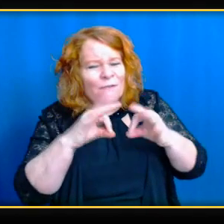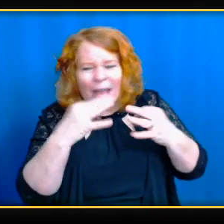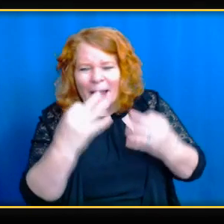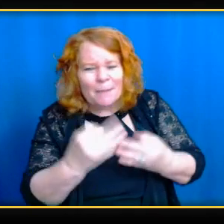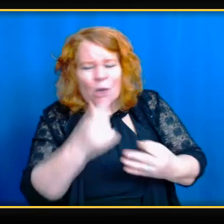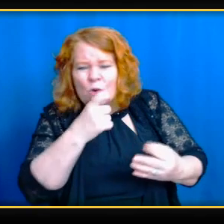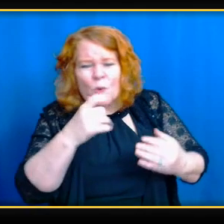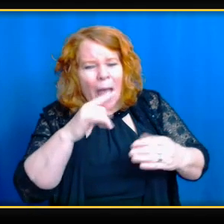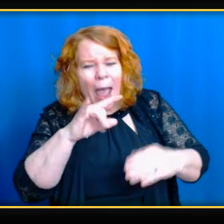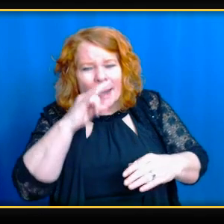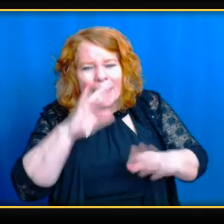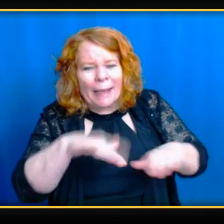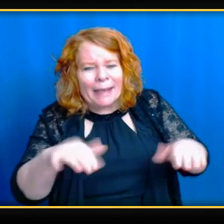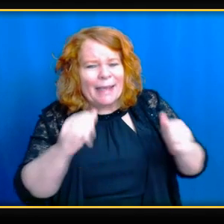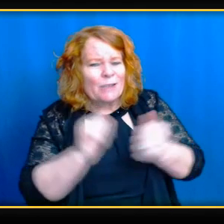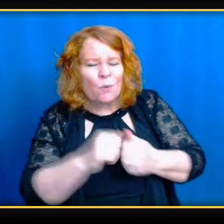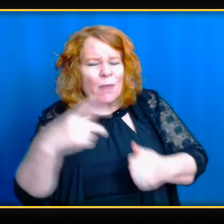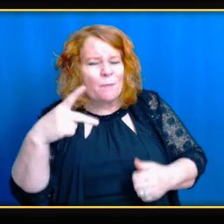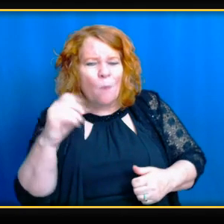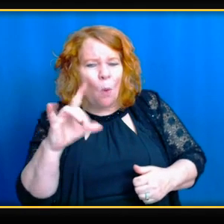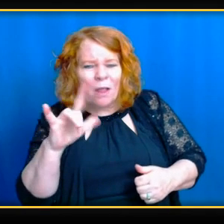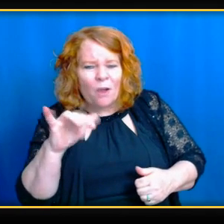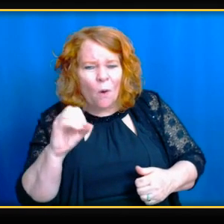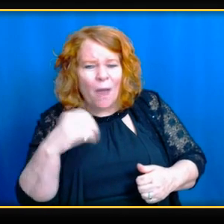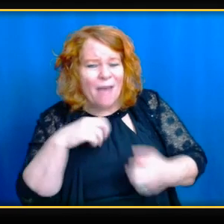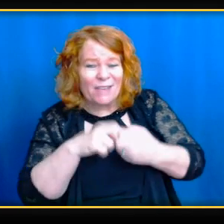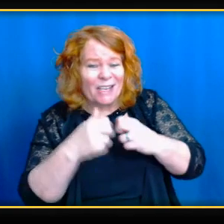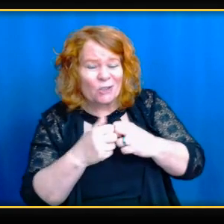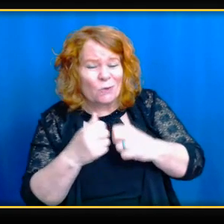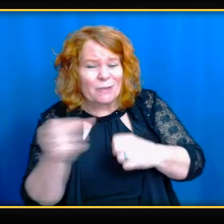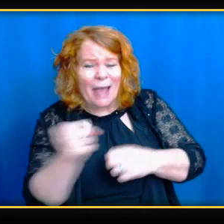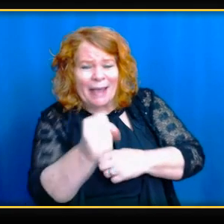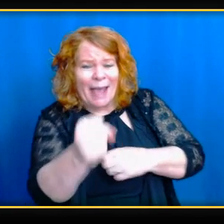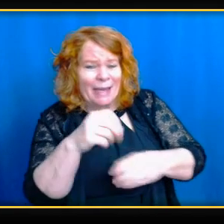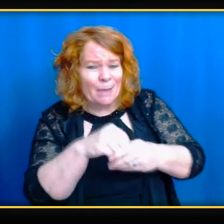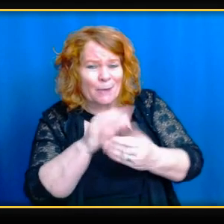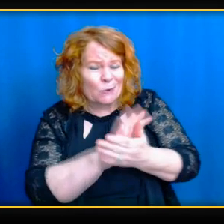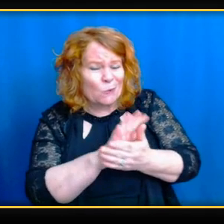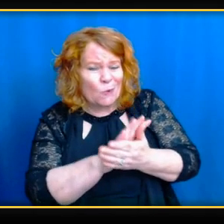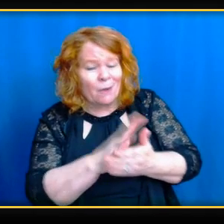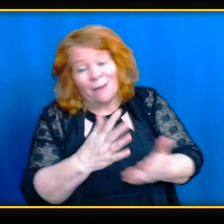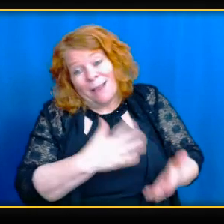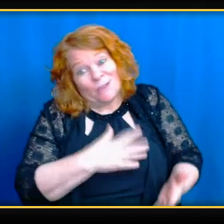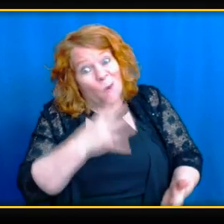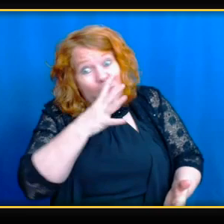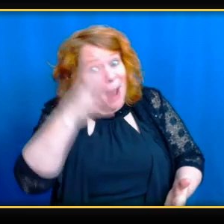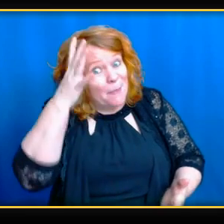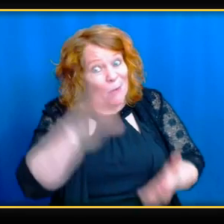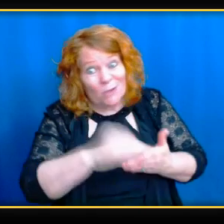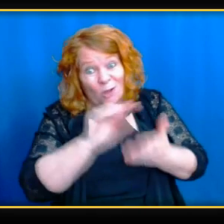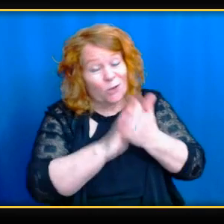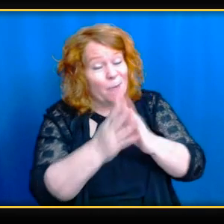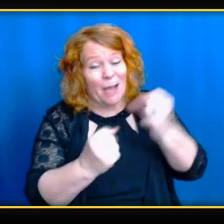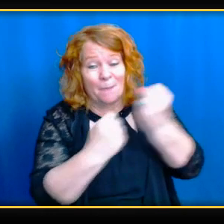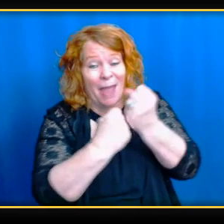having issues getting them into school. So they learned to become advocates in order to be able